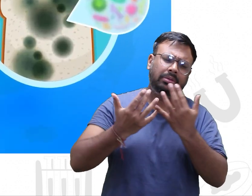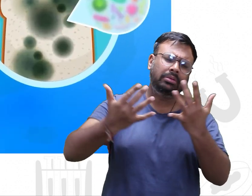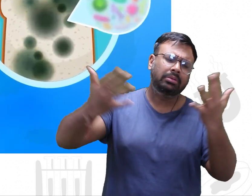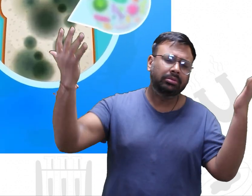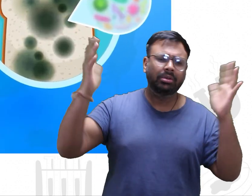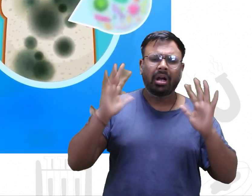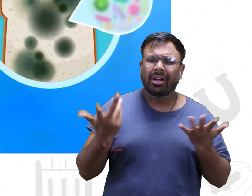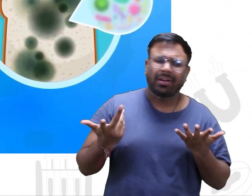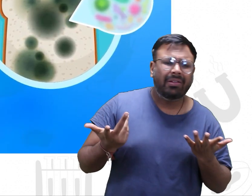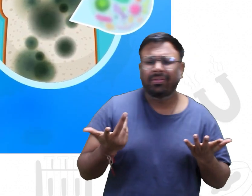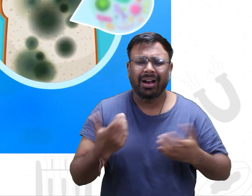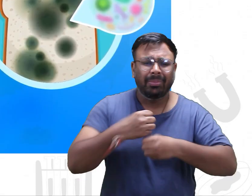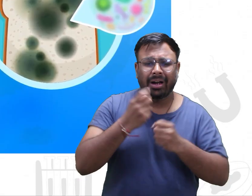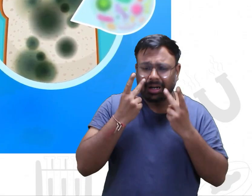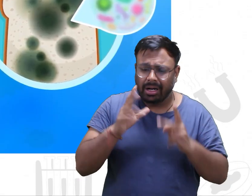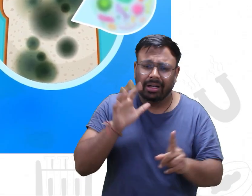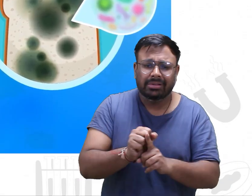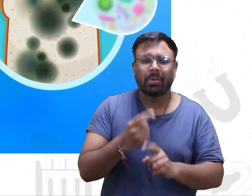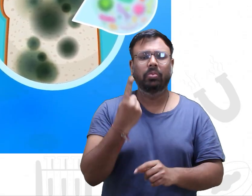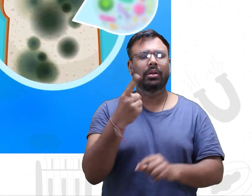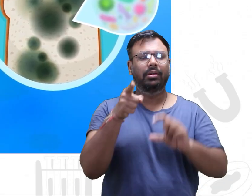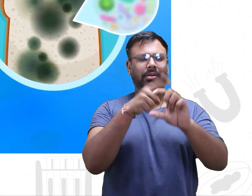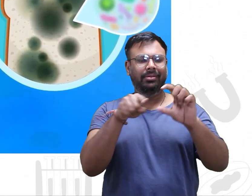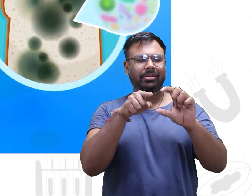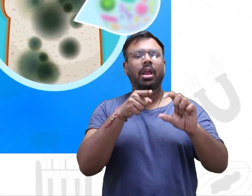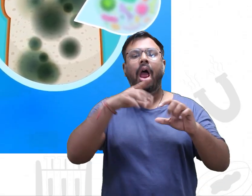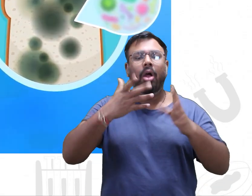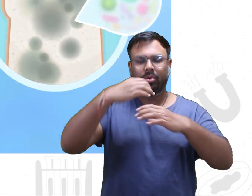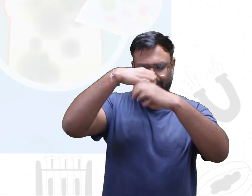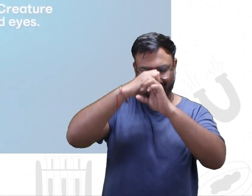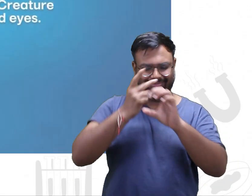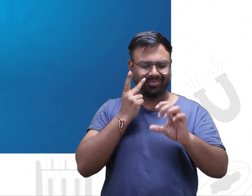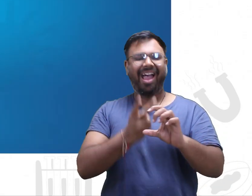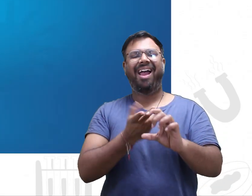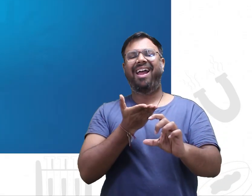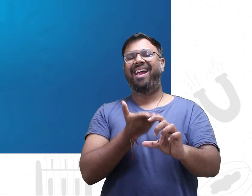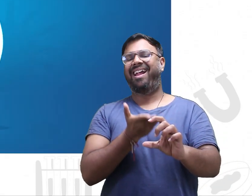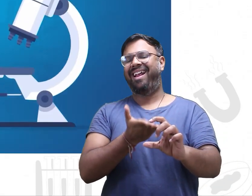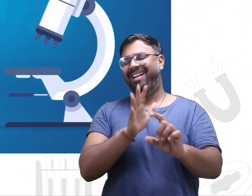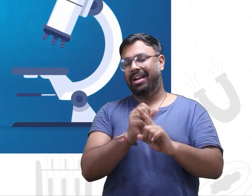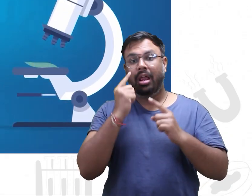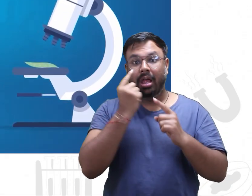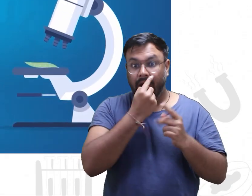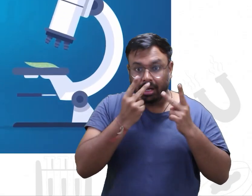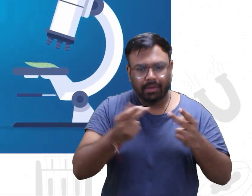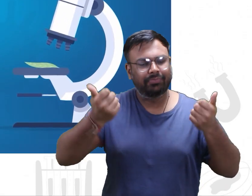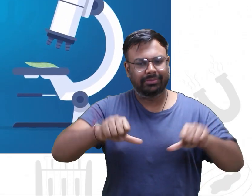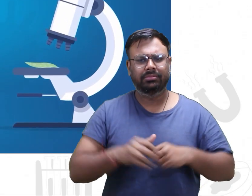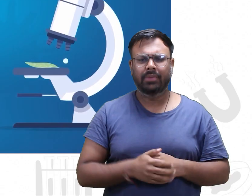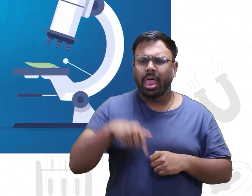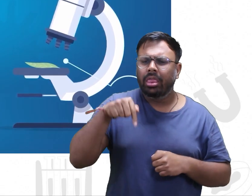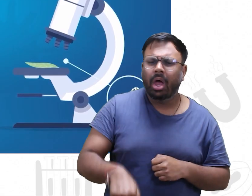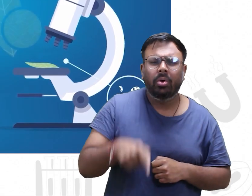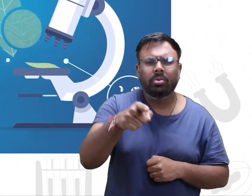While we are made up of millions of cells, whereas microbes are just made up of one cell. They are so tiny that you will actually